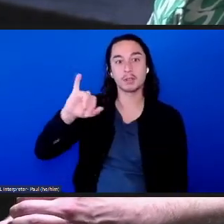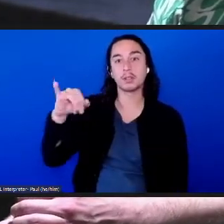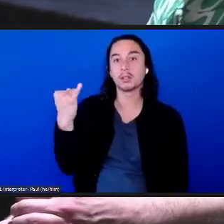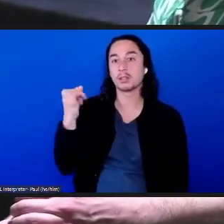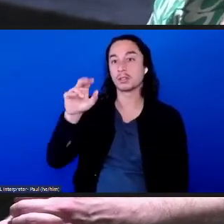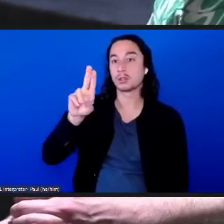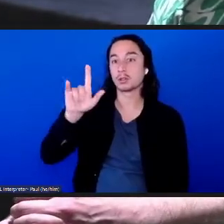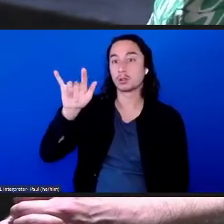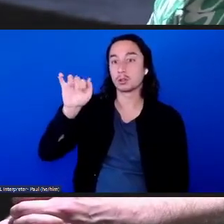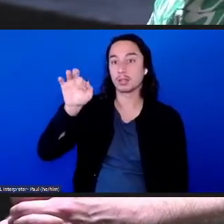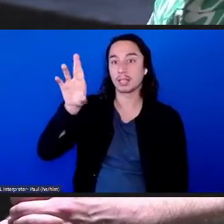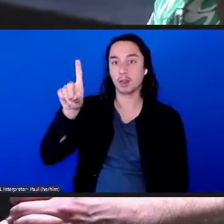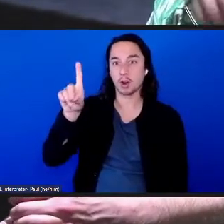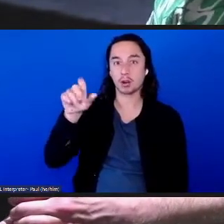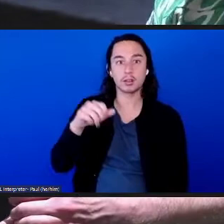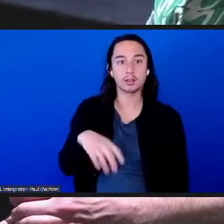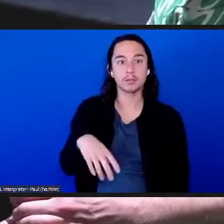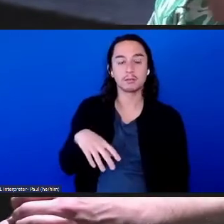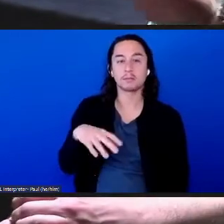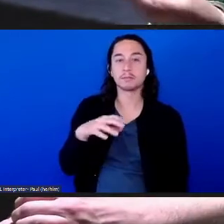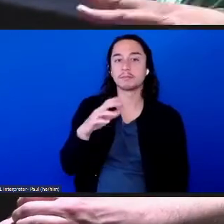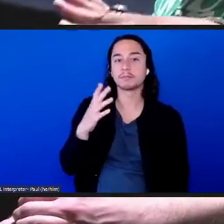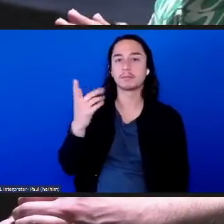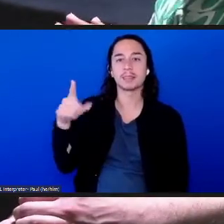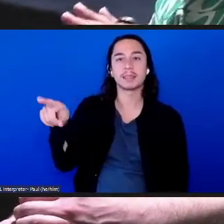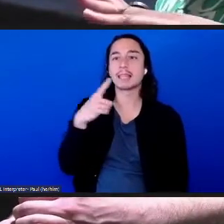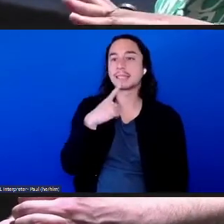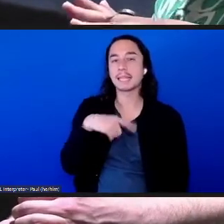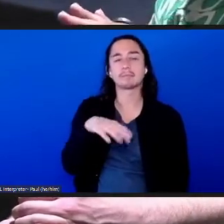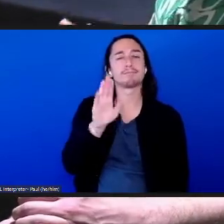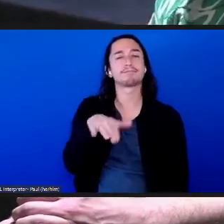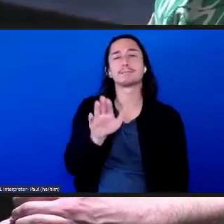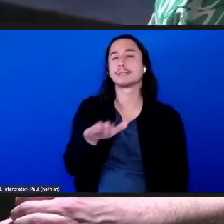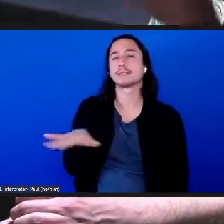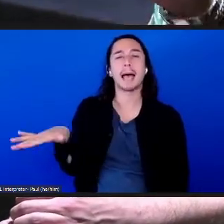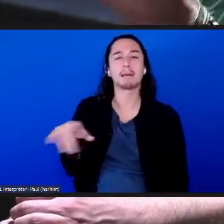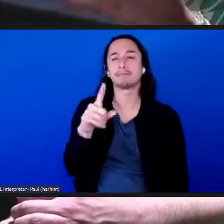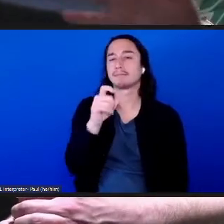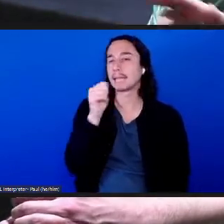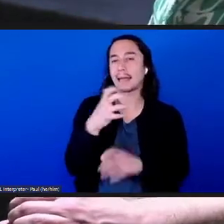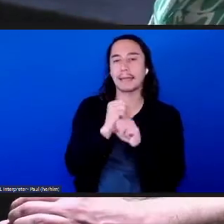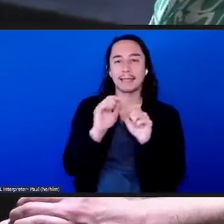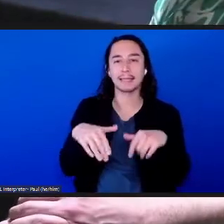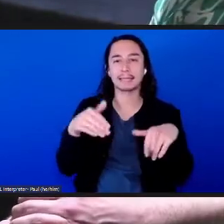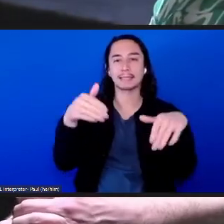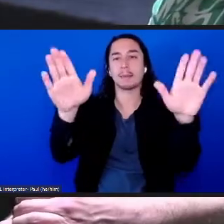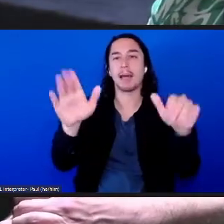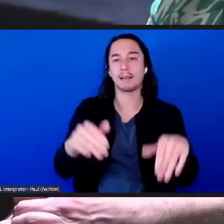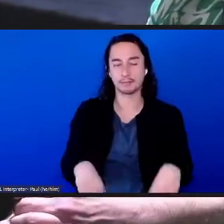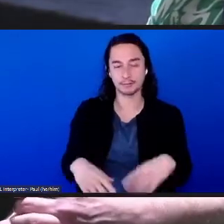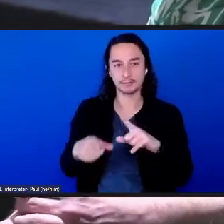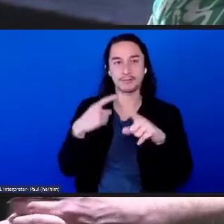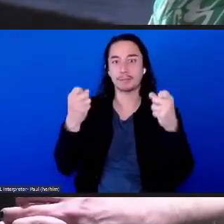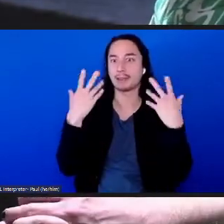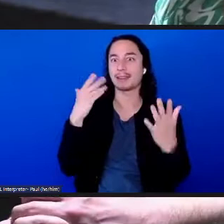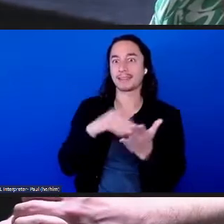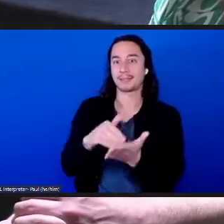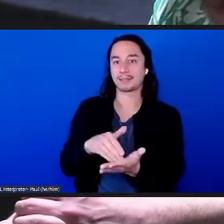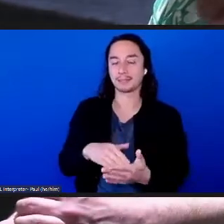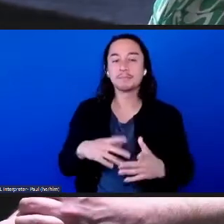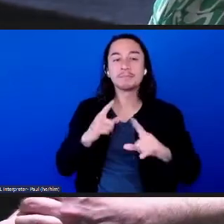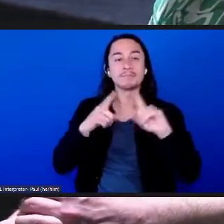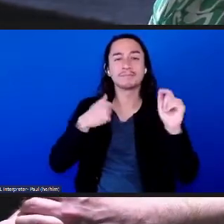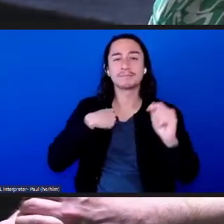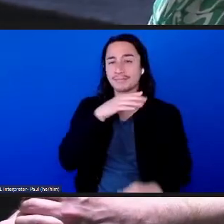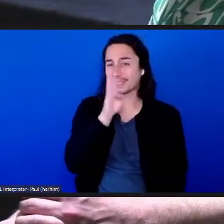not even they had said, child, you ain't getting this, goodbye, of the several thousand. But I will never forget